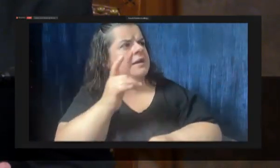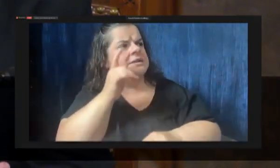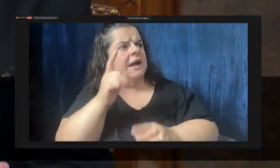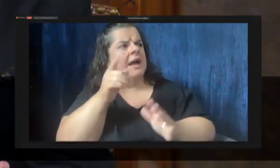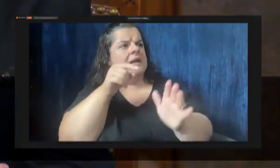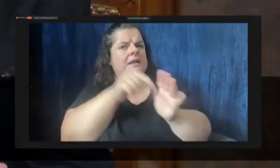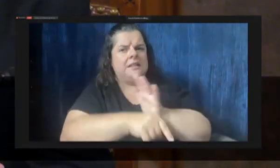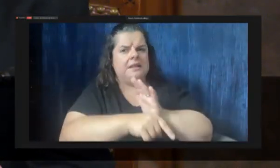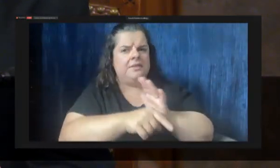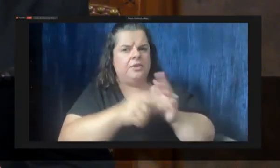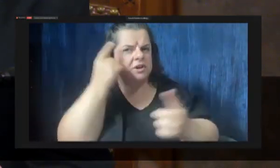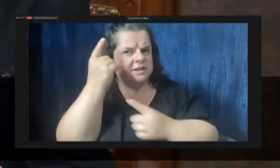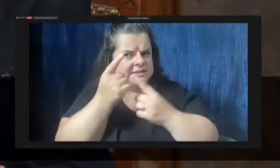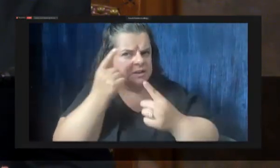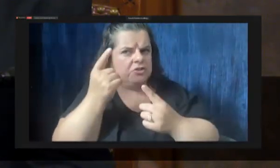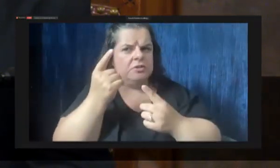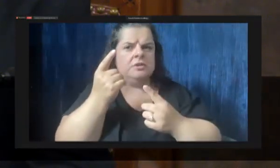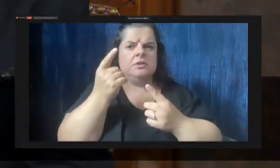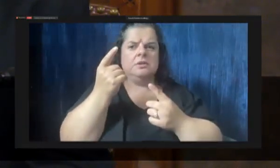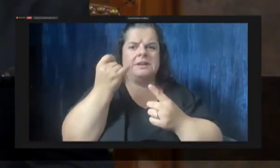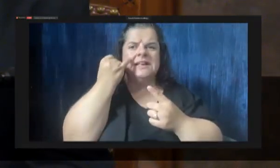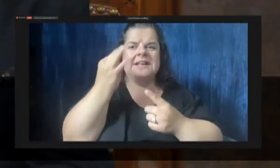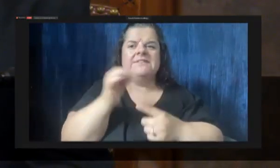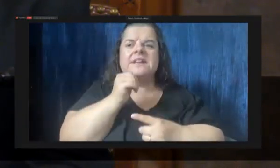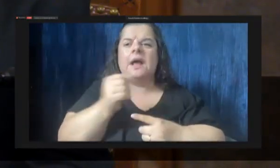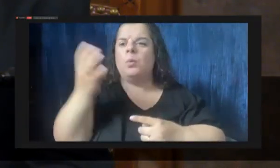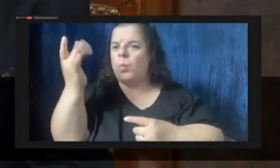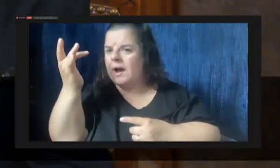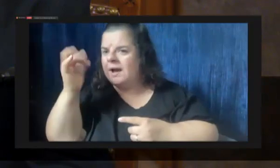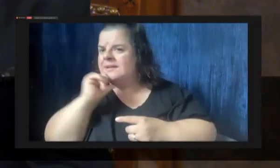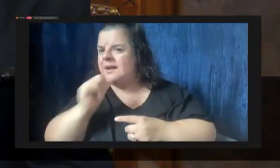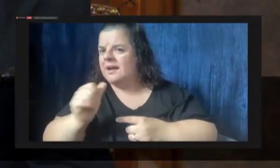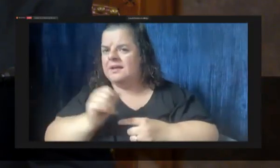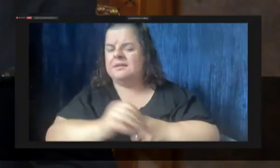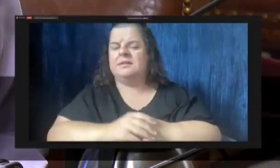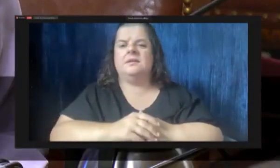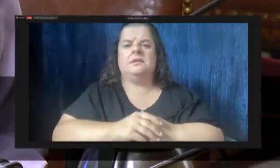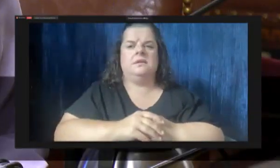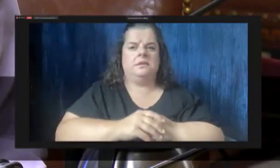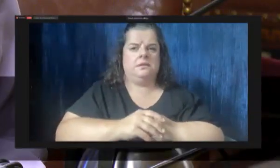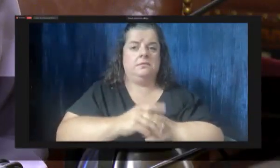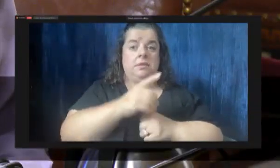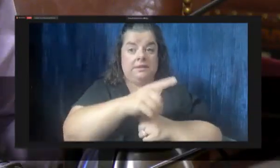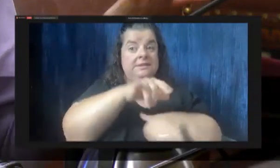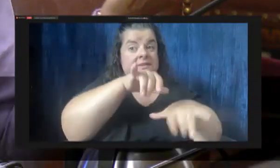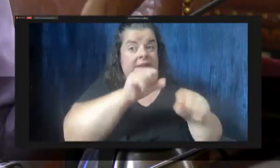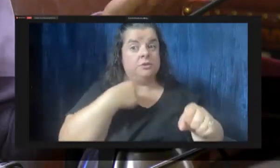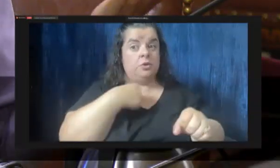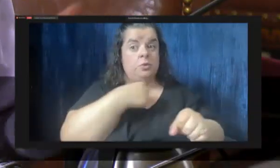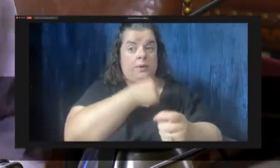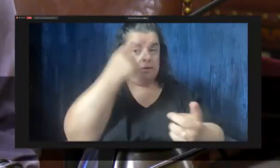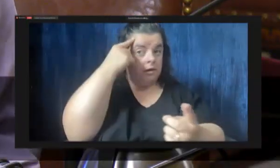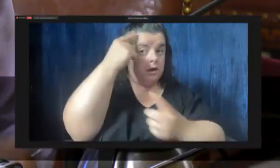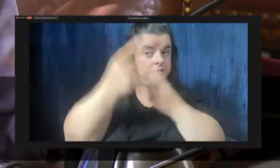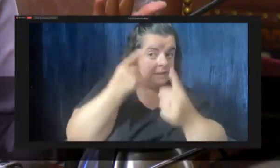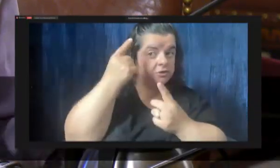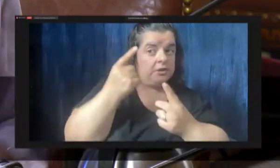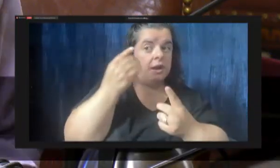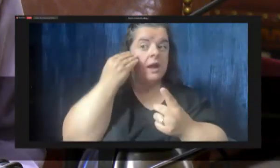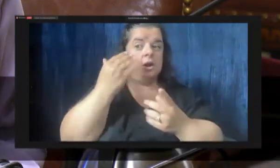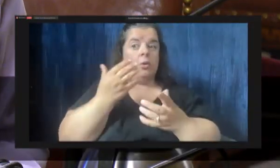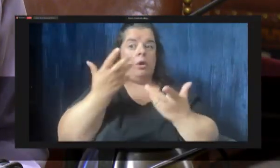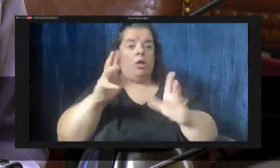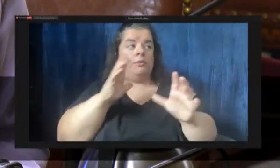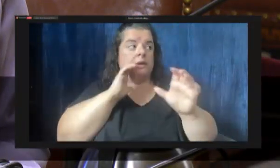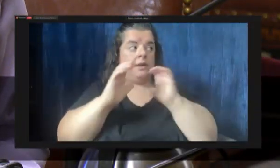and if not, why not, right? Non-lethal, what? No. It was absolutely considered, and I know we had this conversation